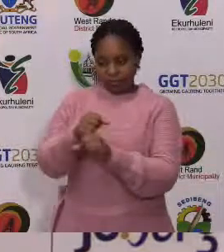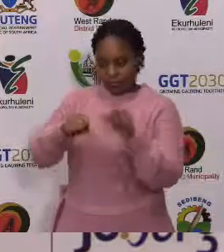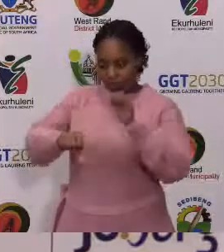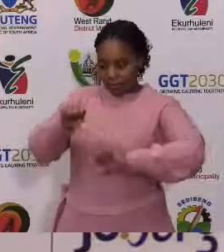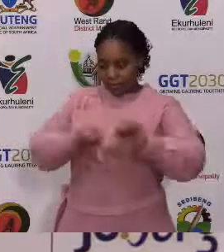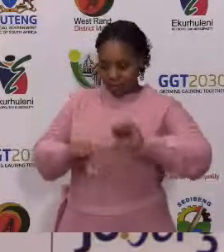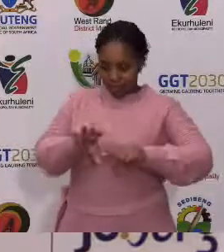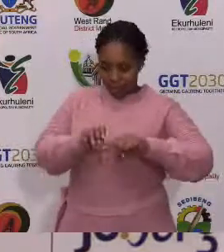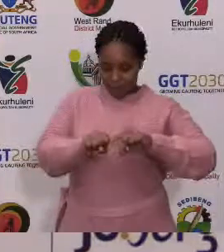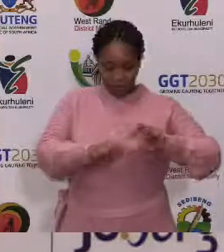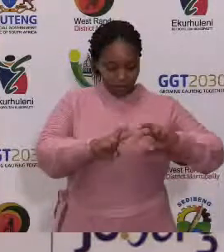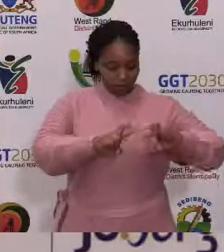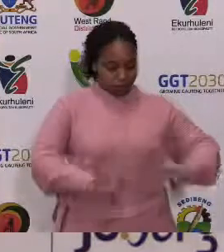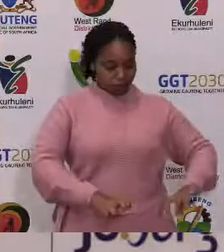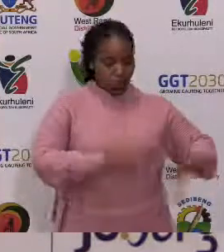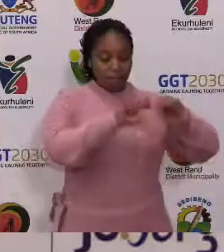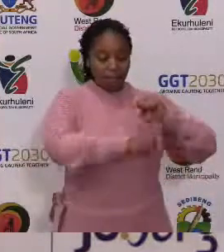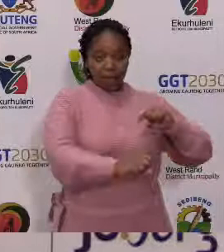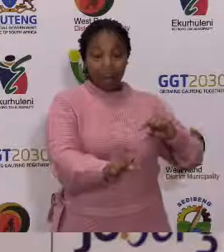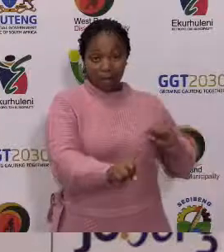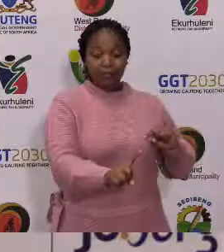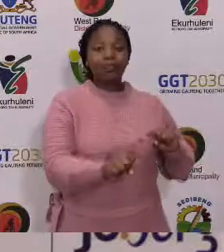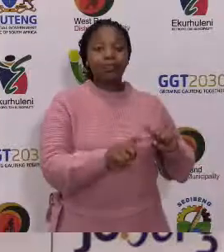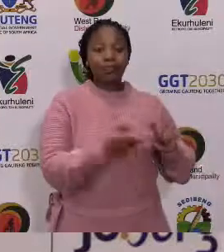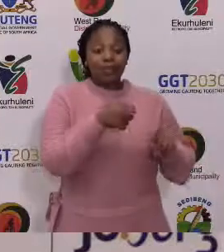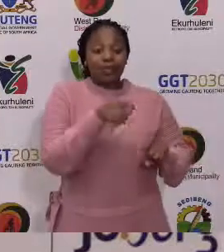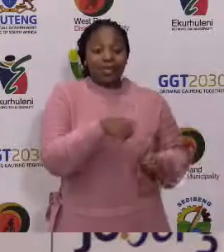scientists. But since then,